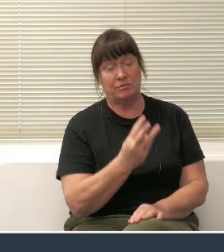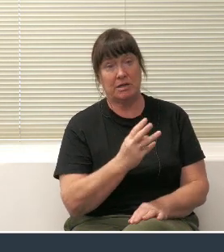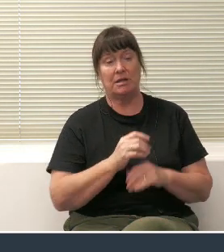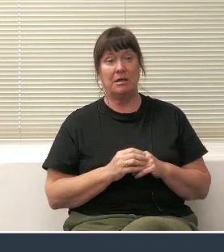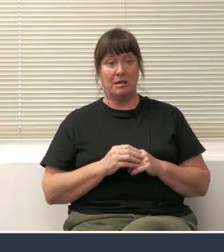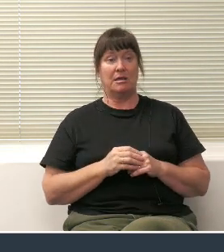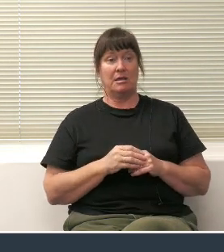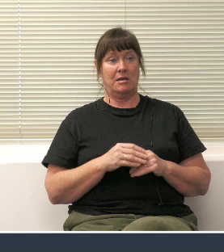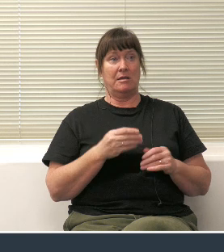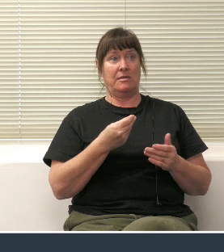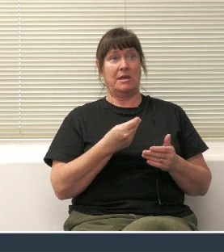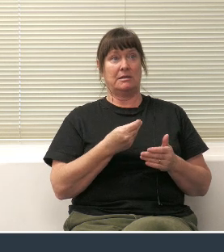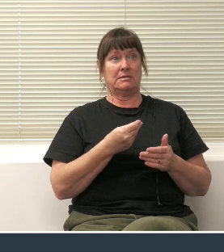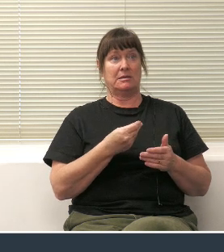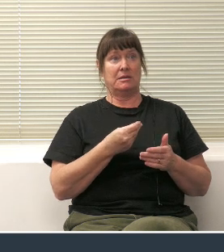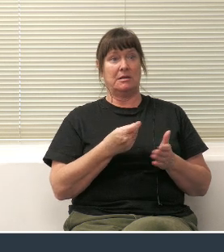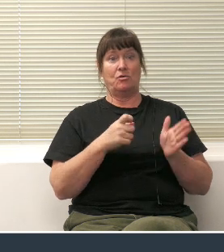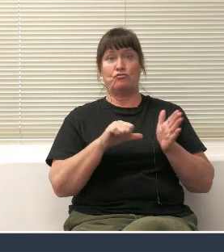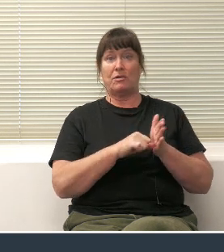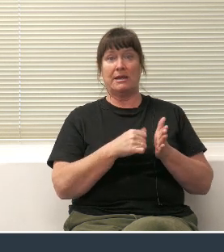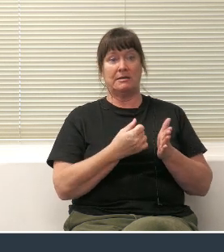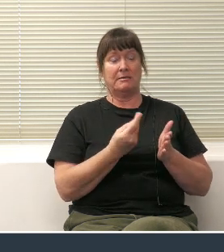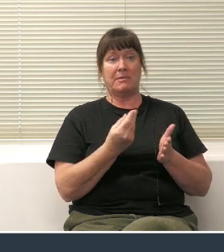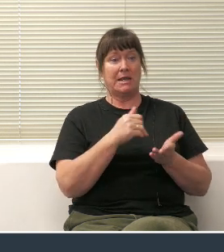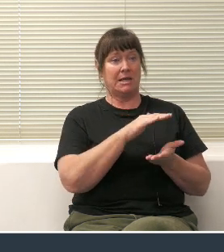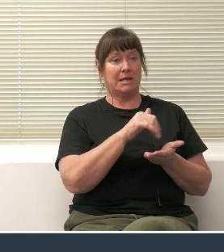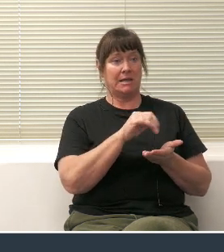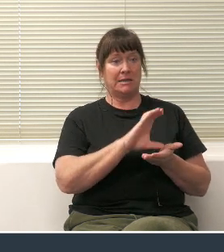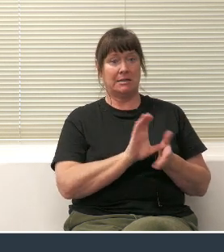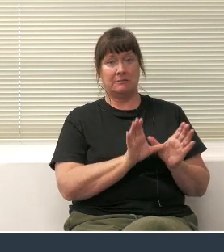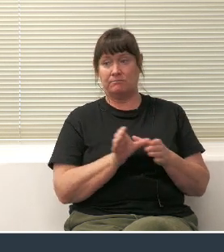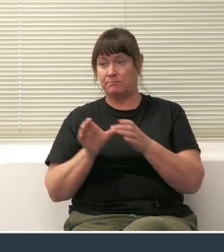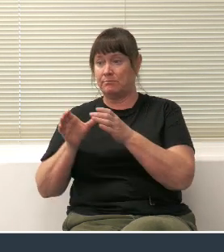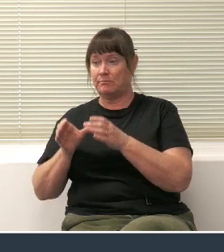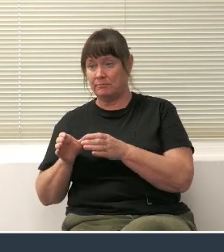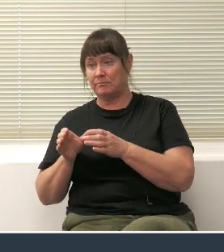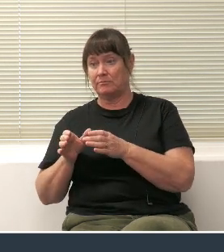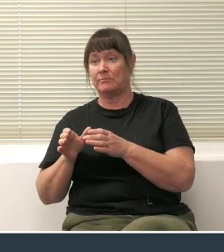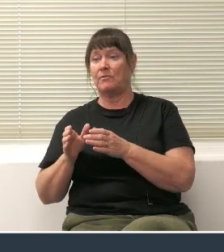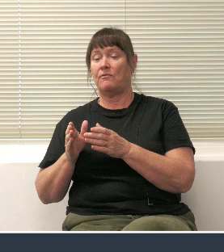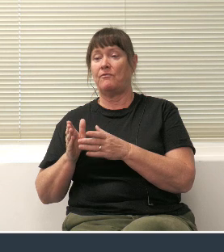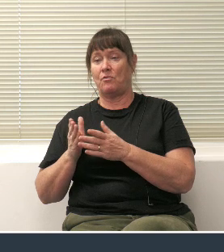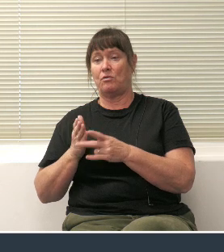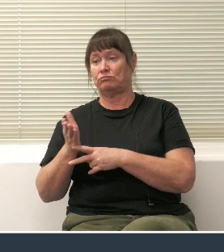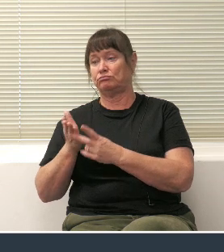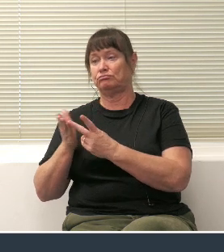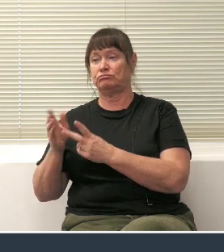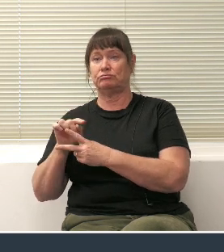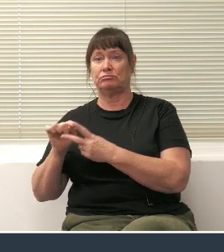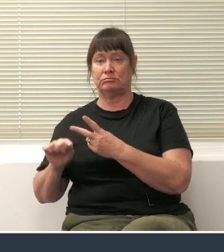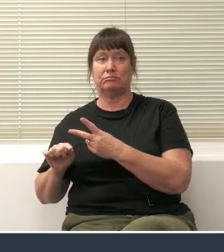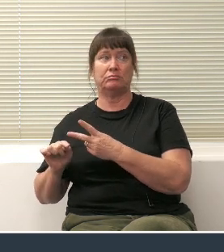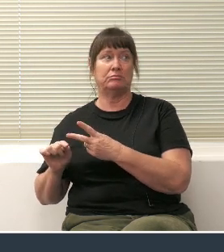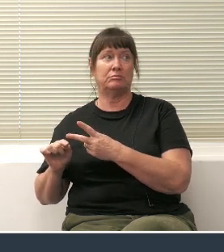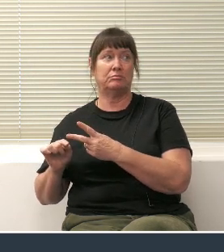ring fence the resilient rate to fund the emergency management operations and the coastal hazard strategy joint committee contributions in year